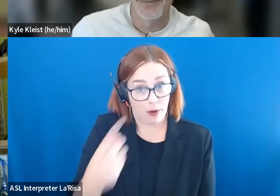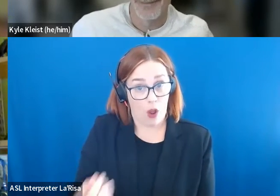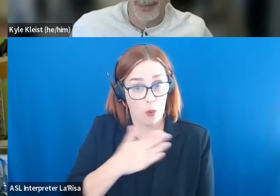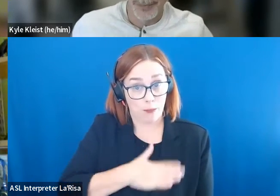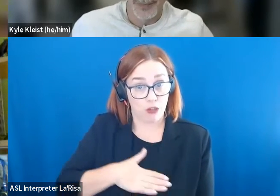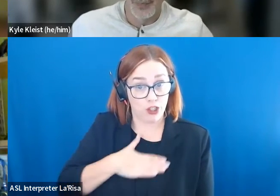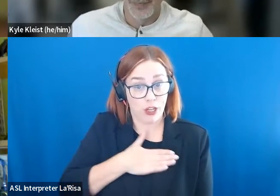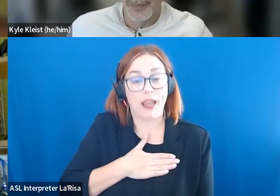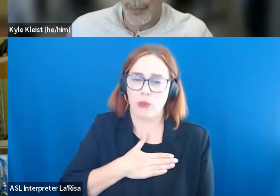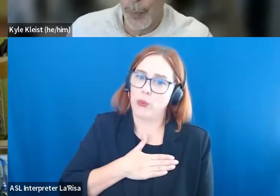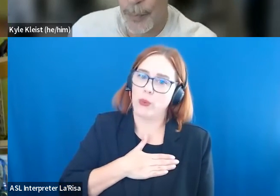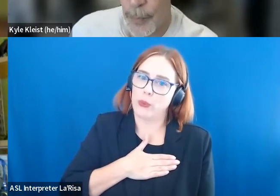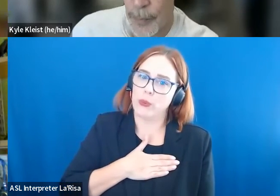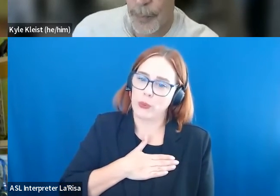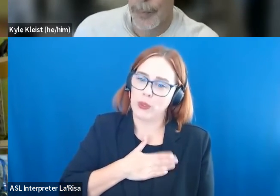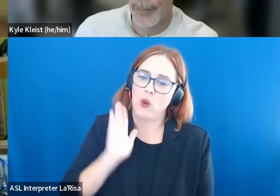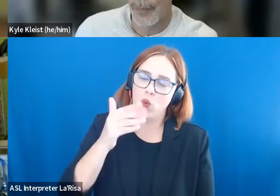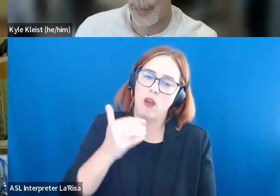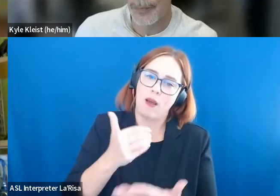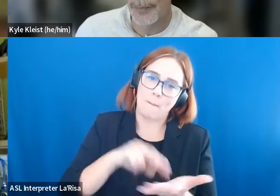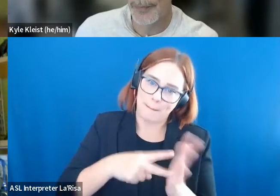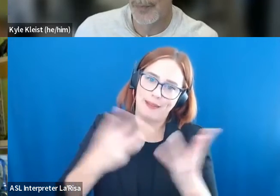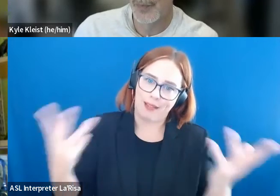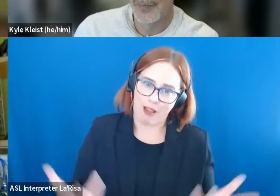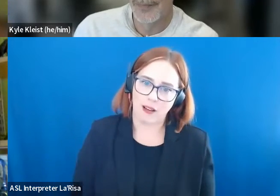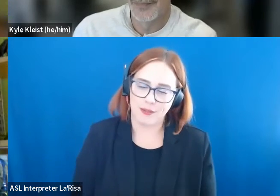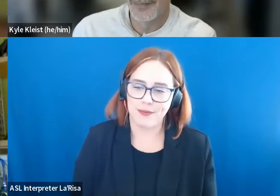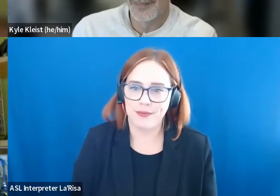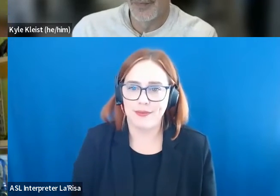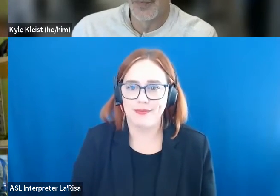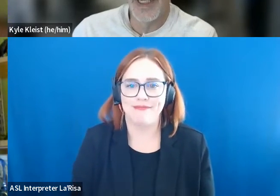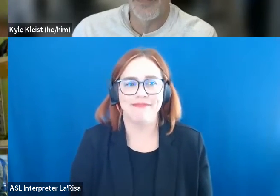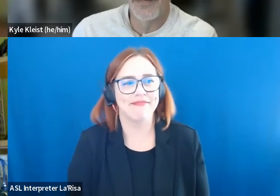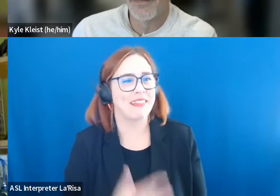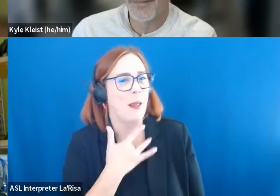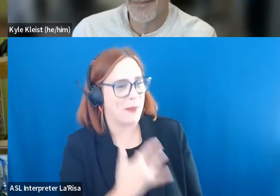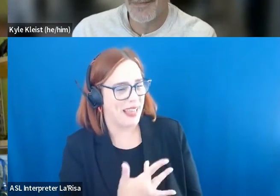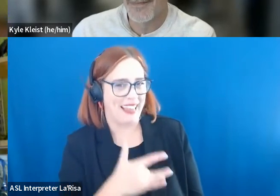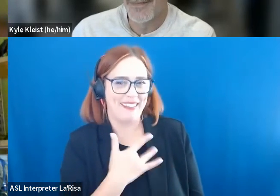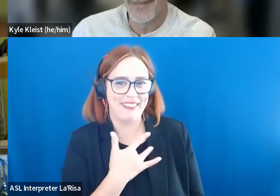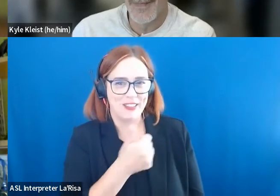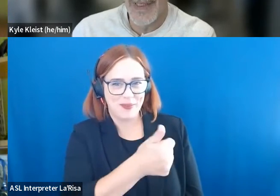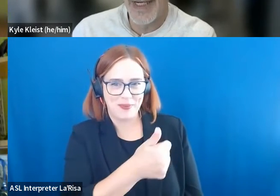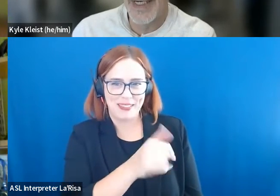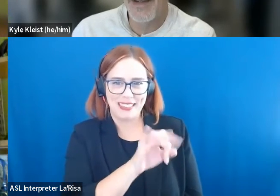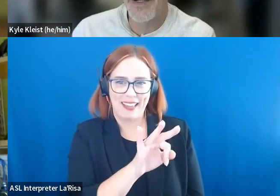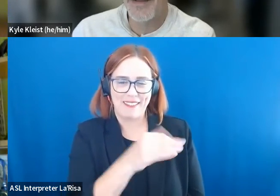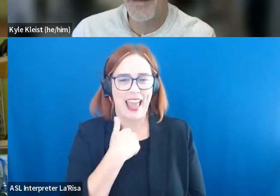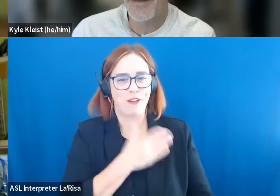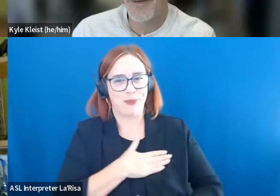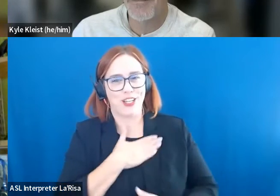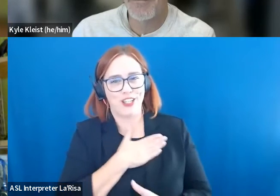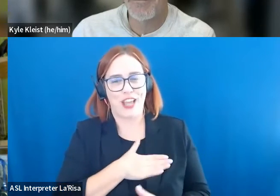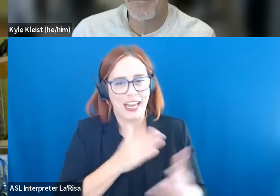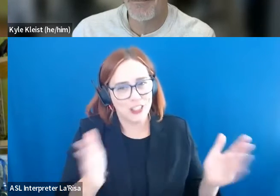way. Most of us do better when we've had a little encouragement and appreciation. Yes. I see some